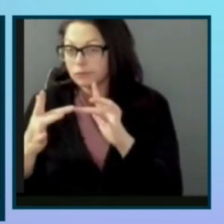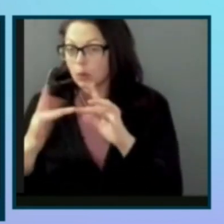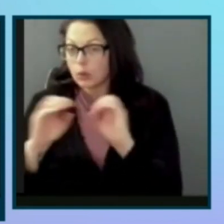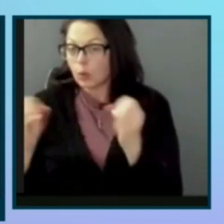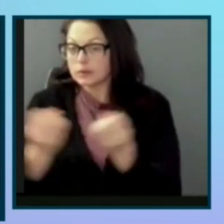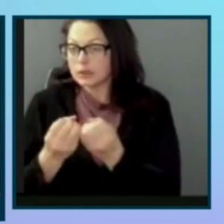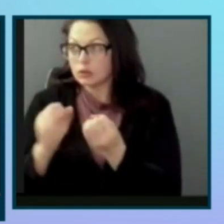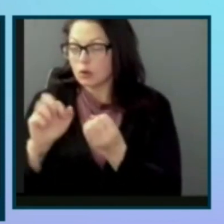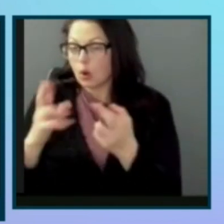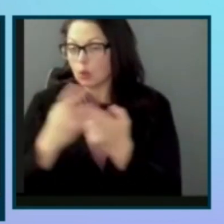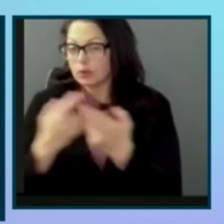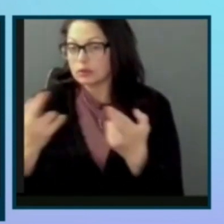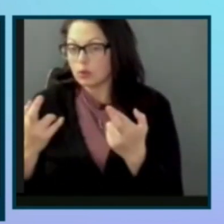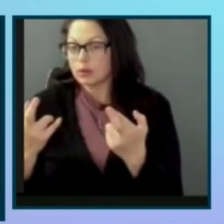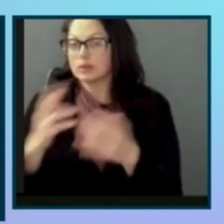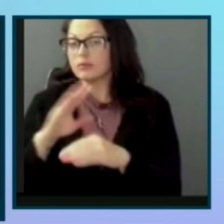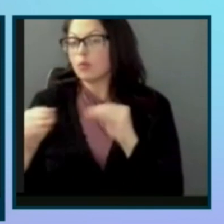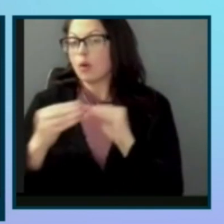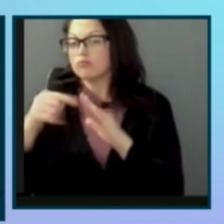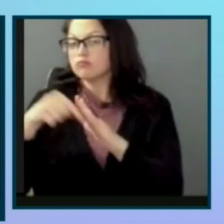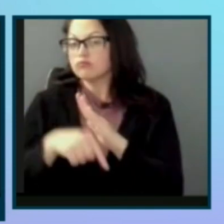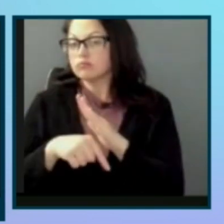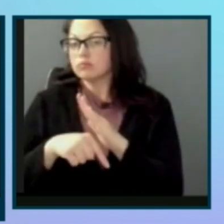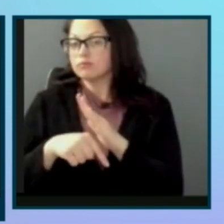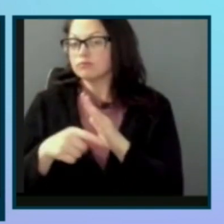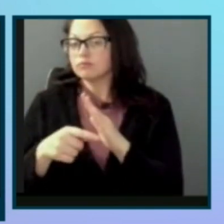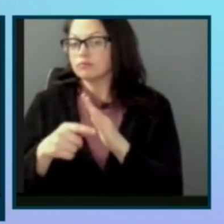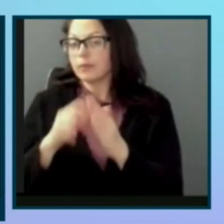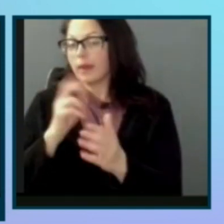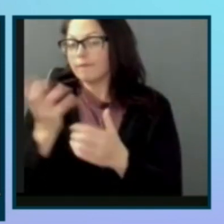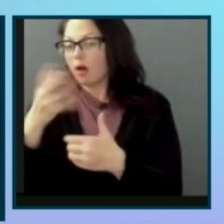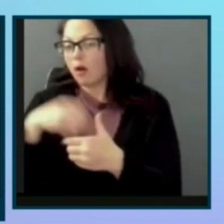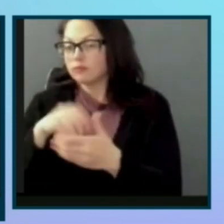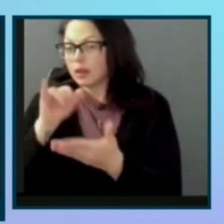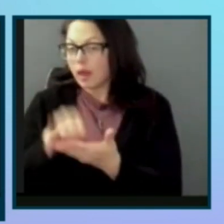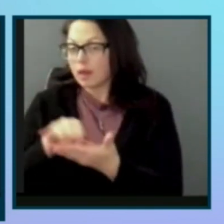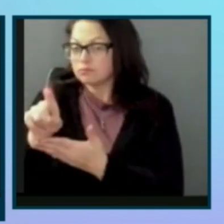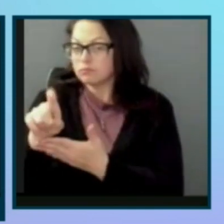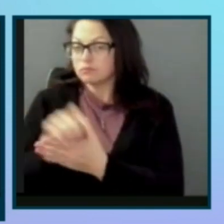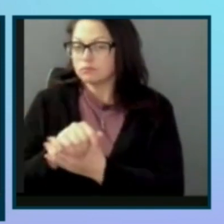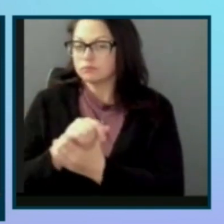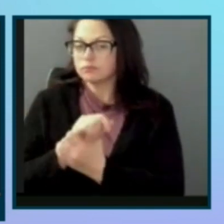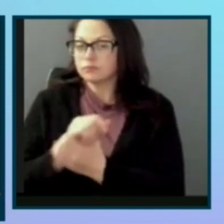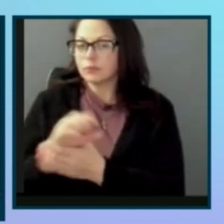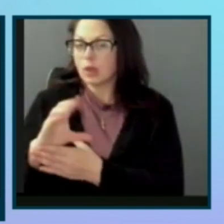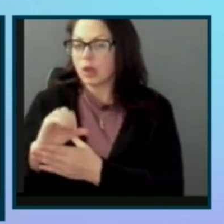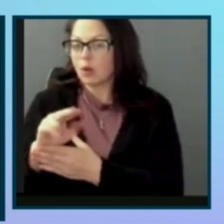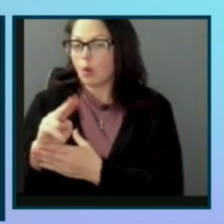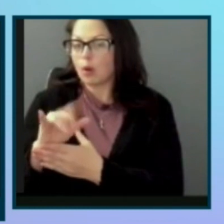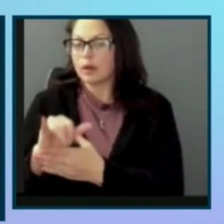resources for getting more involved in that direction? Sure. So in terms of like gaining more screen